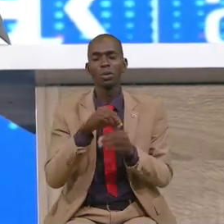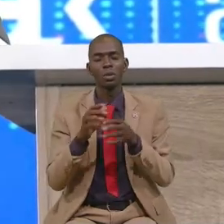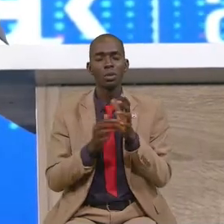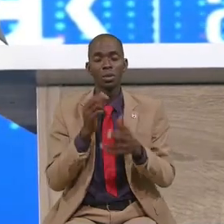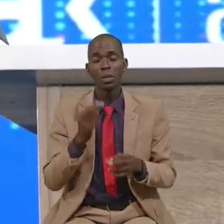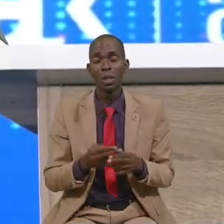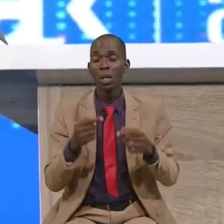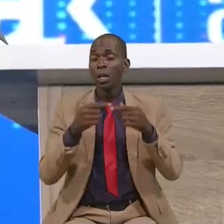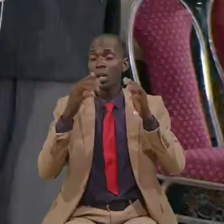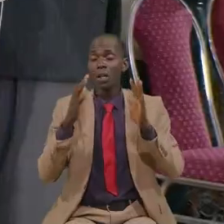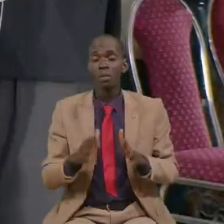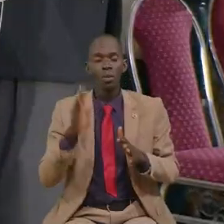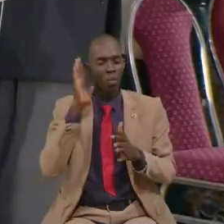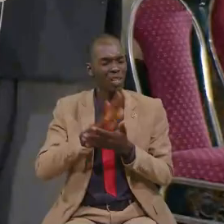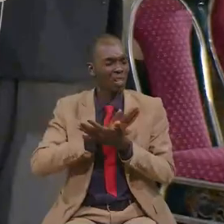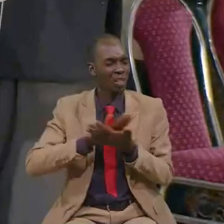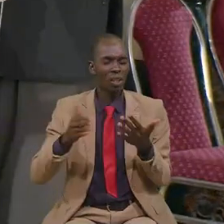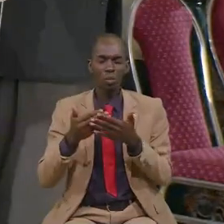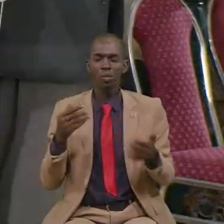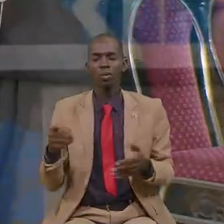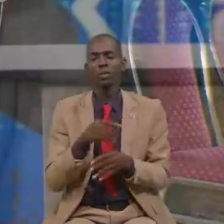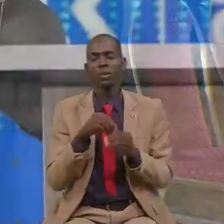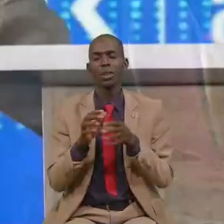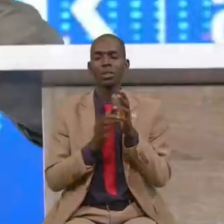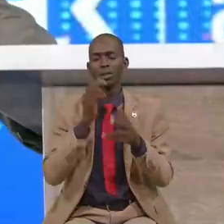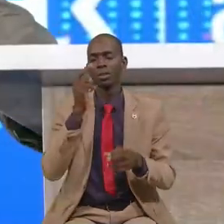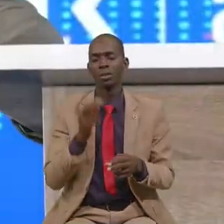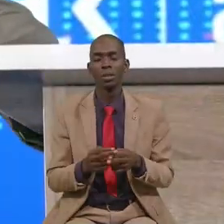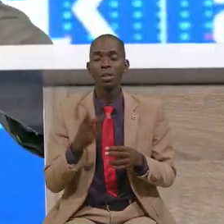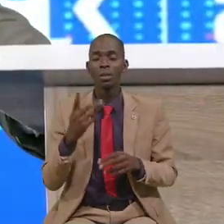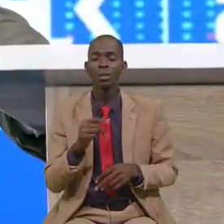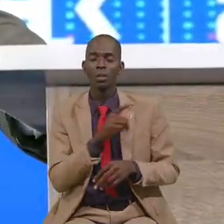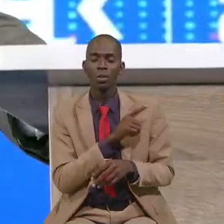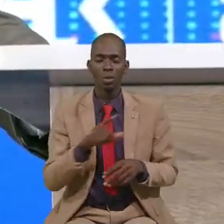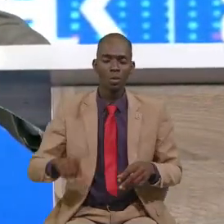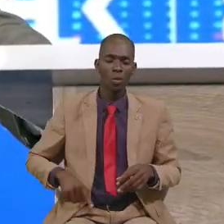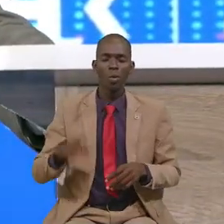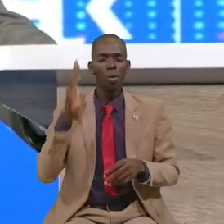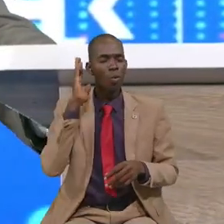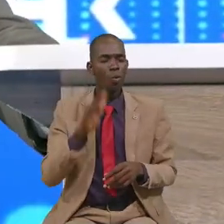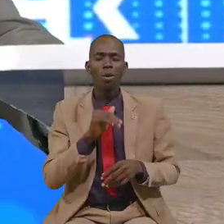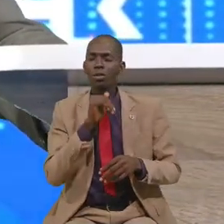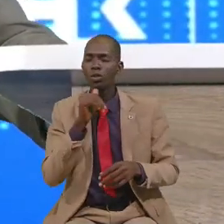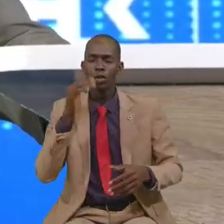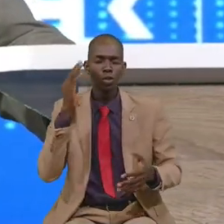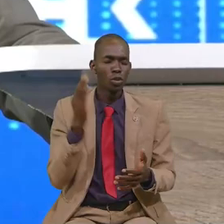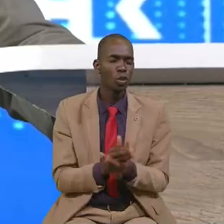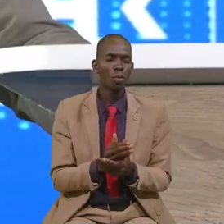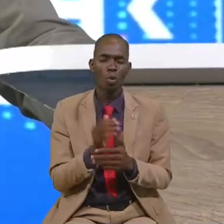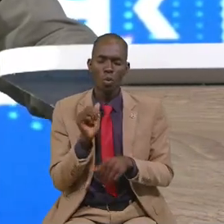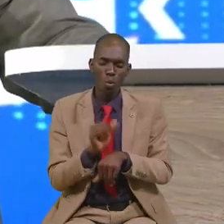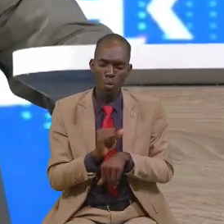Enemies were clear before you. The Lord will not stop working on